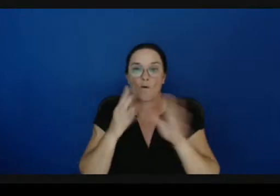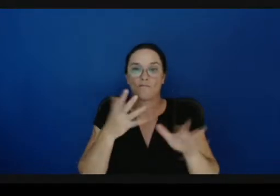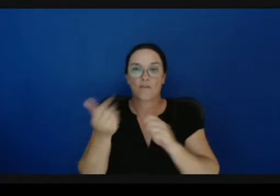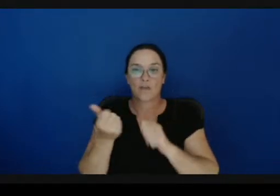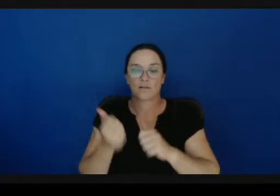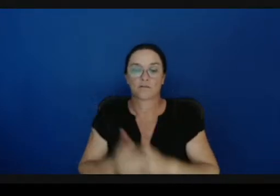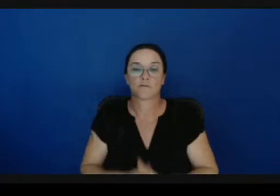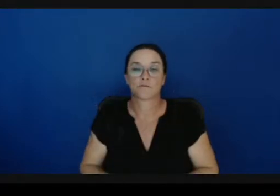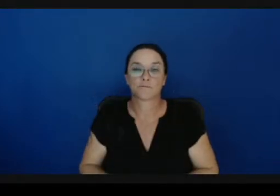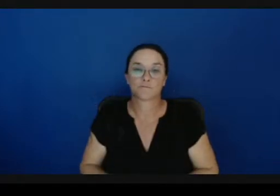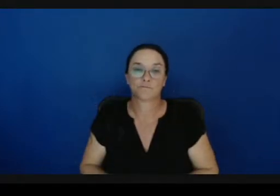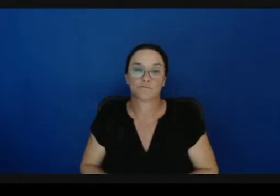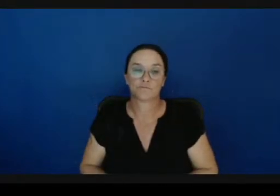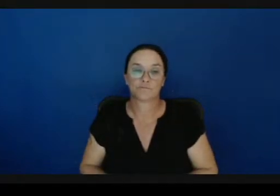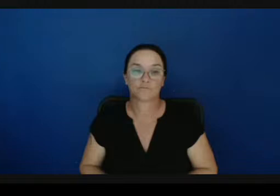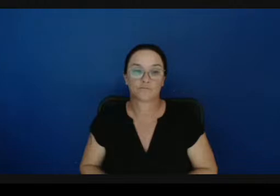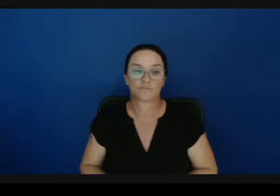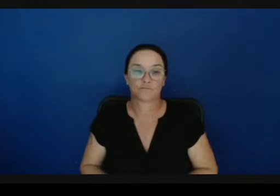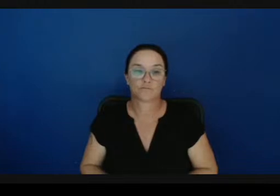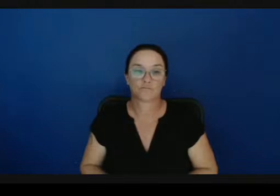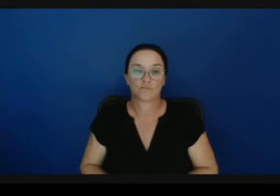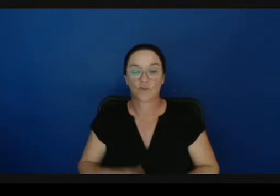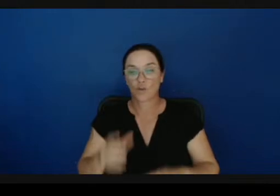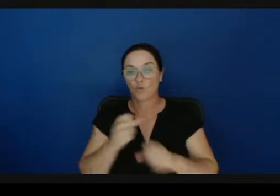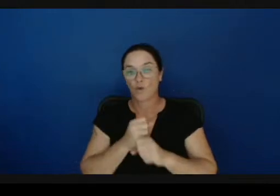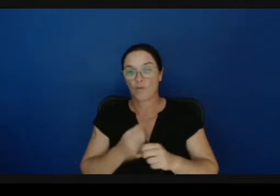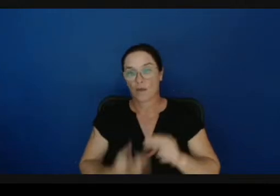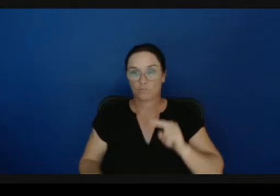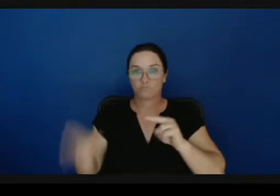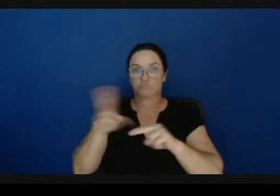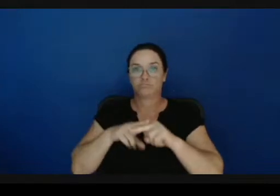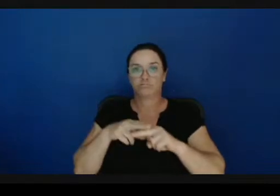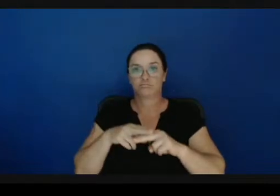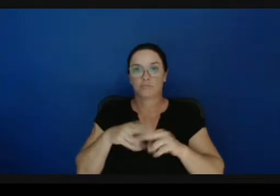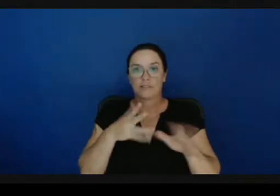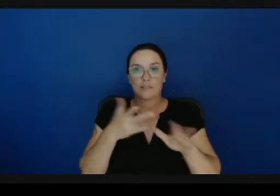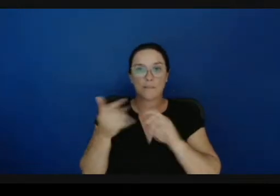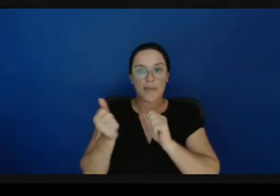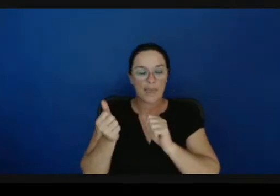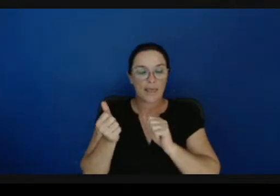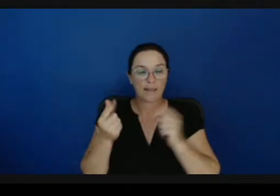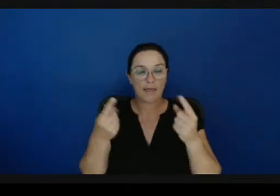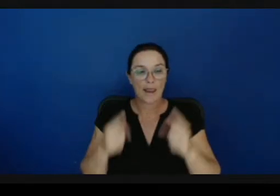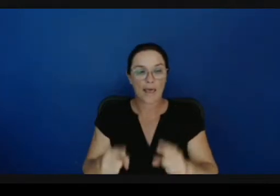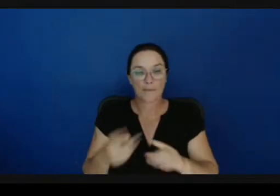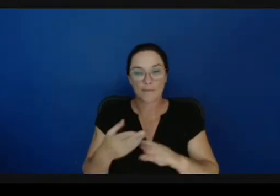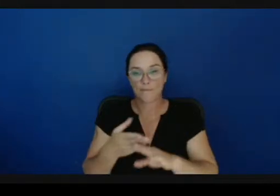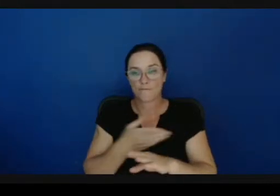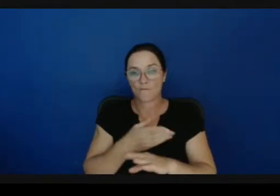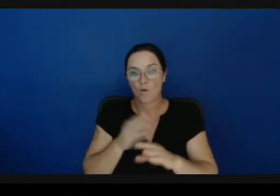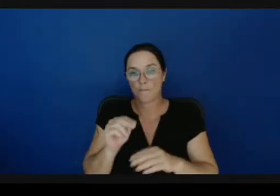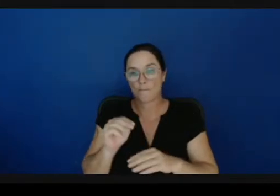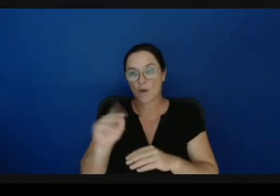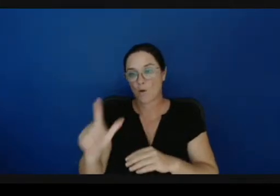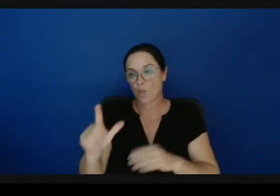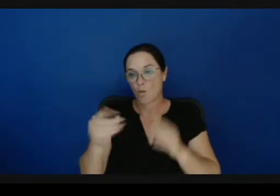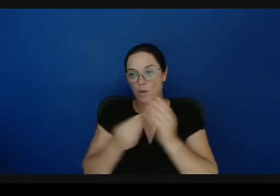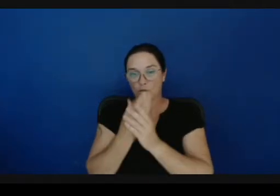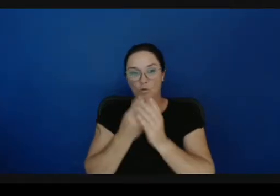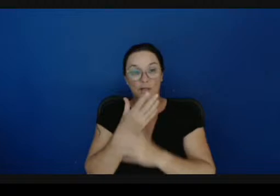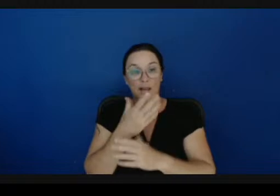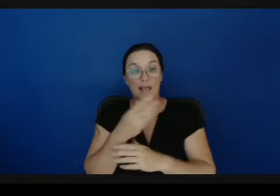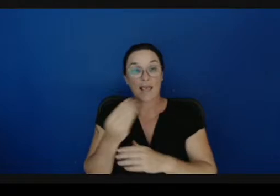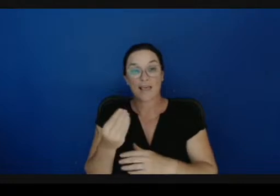So you get this boost in speed that occurred before the eruption of Mauna Loa, and was also detected before the